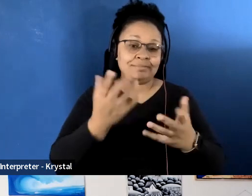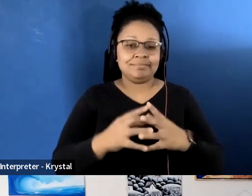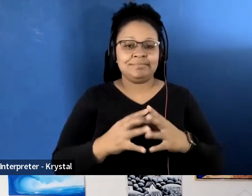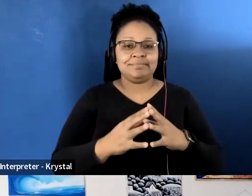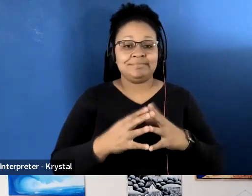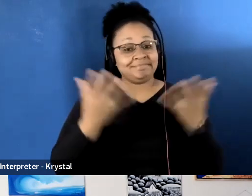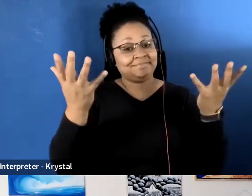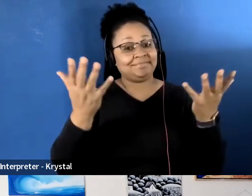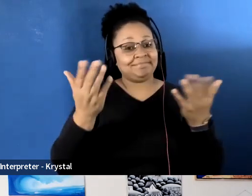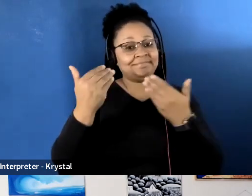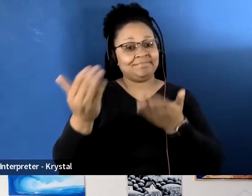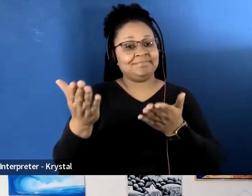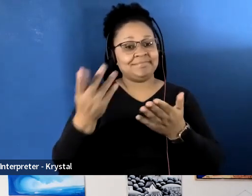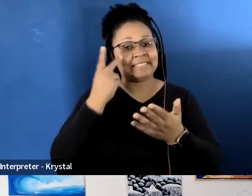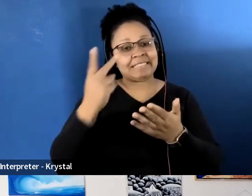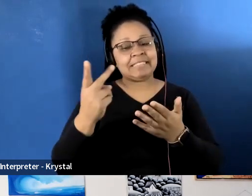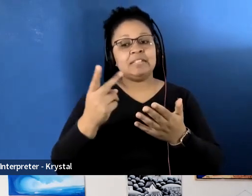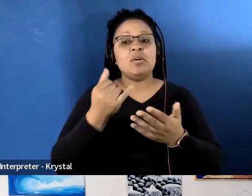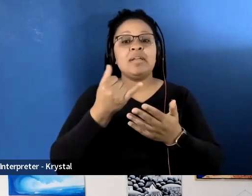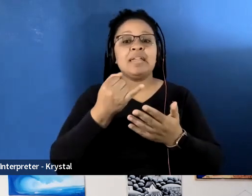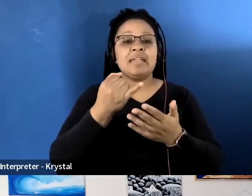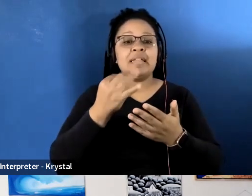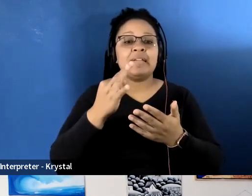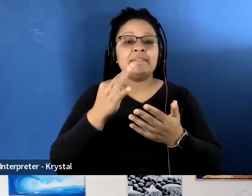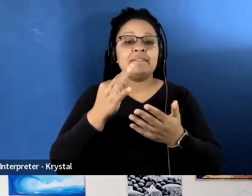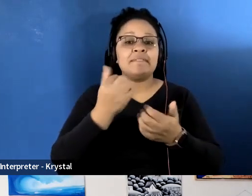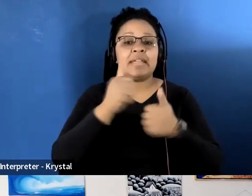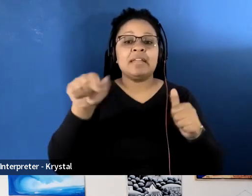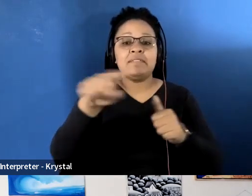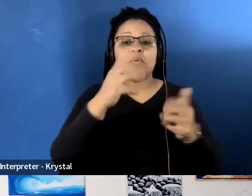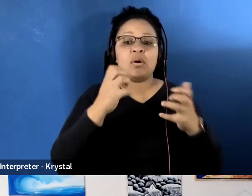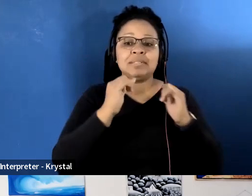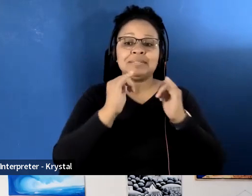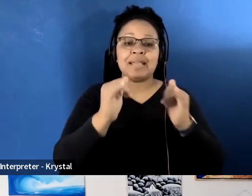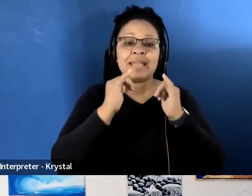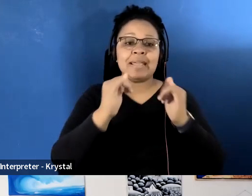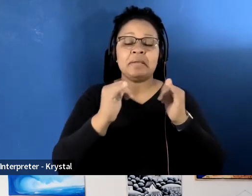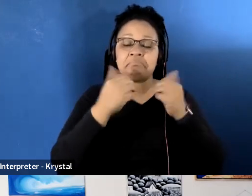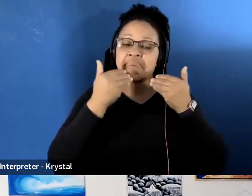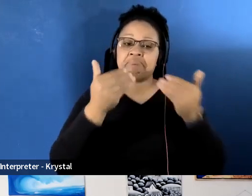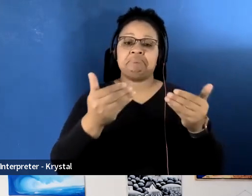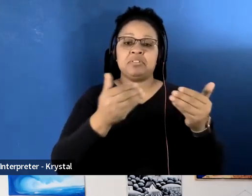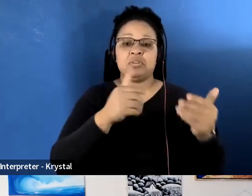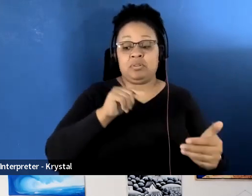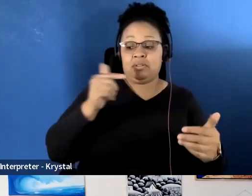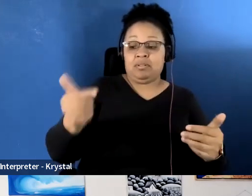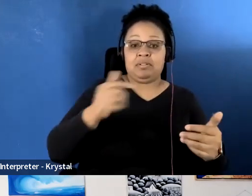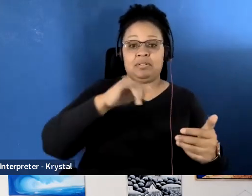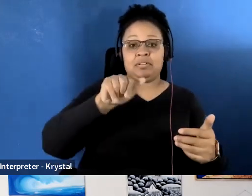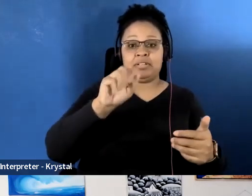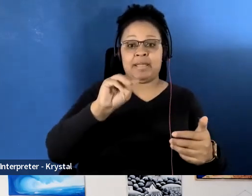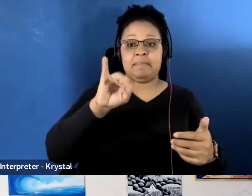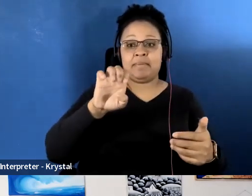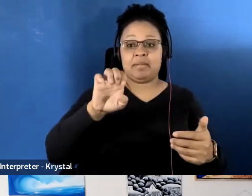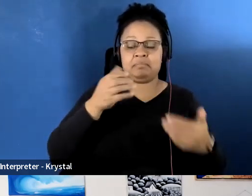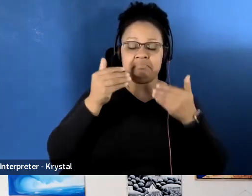And there we go. So if anybody else would like to do that, that would be great. And Jamie, I'm going to let you start out with the first